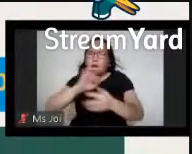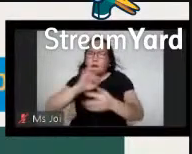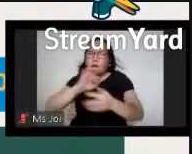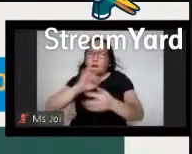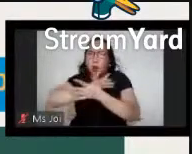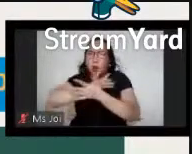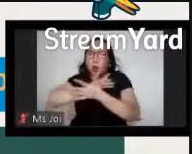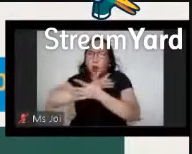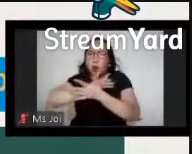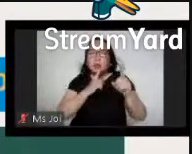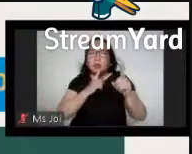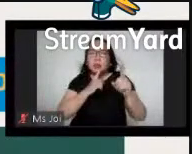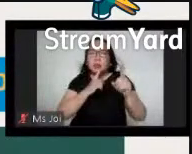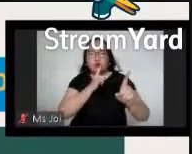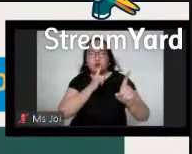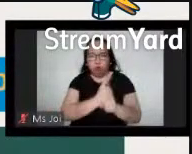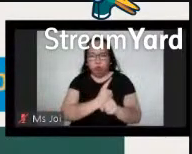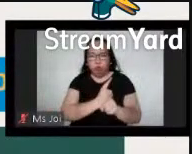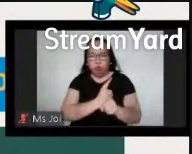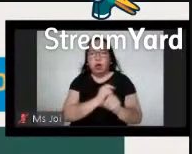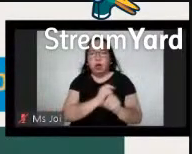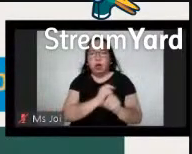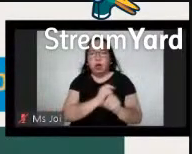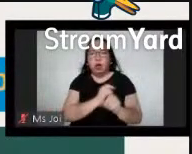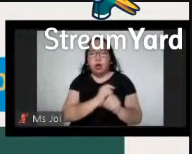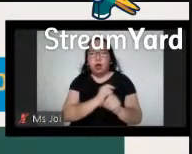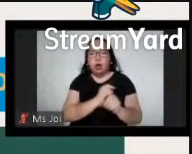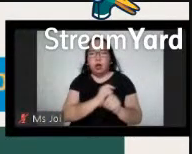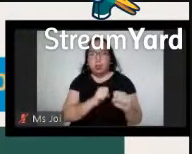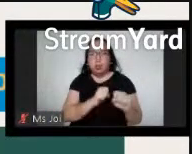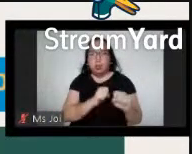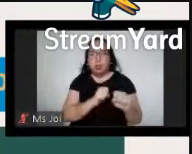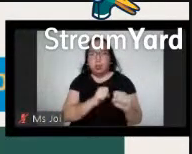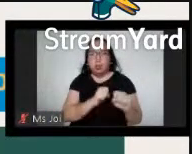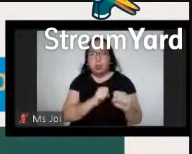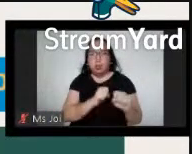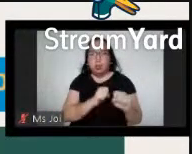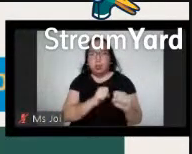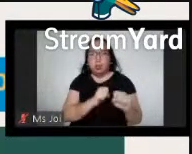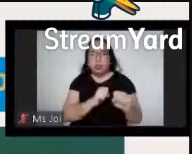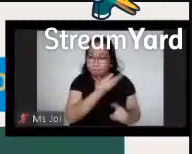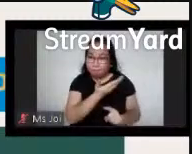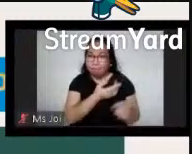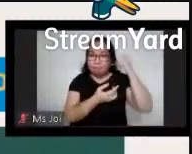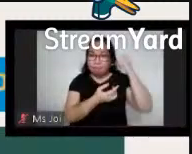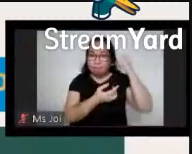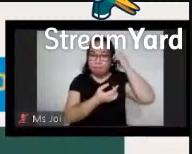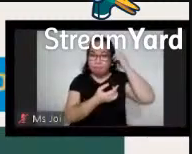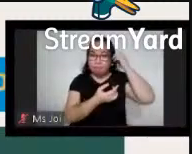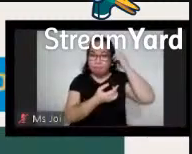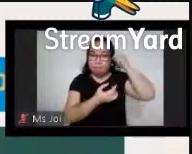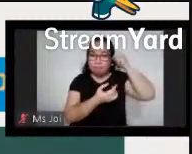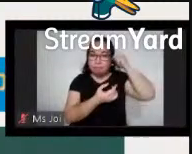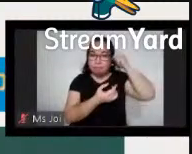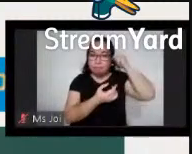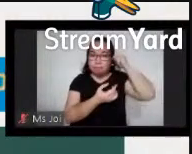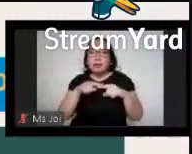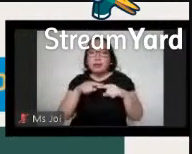Credible and reliable sources. So ano po yung mga yan? Examples ng mga yan. You can go to the World Health Organization.